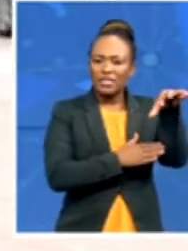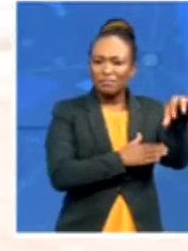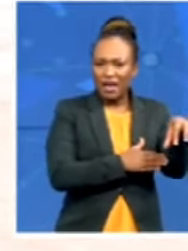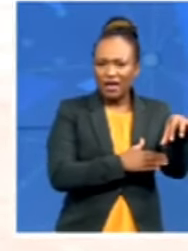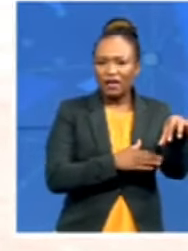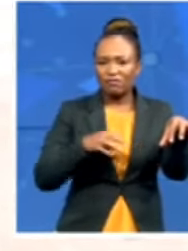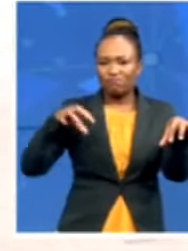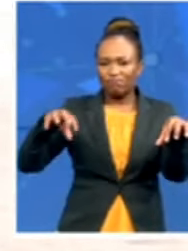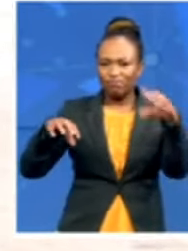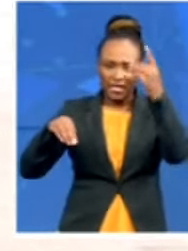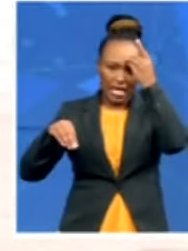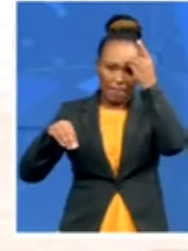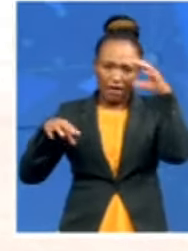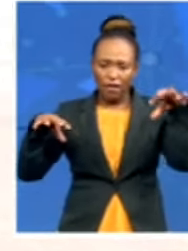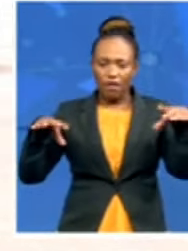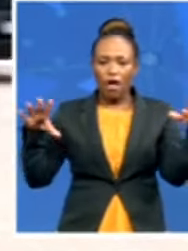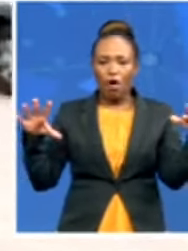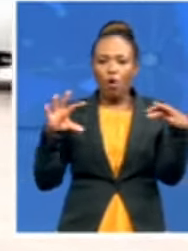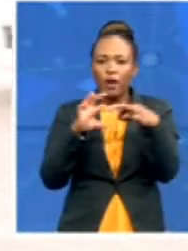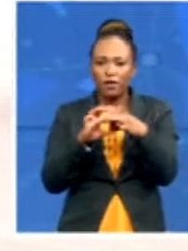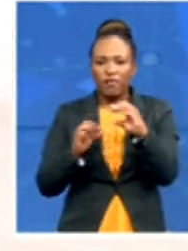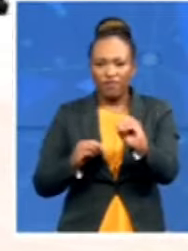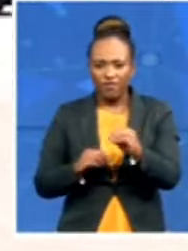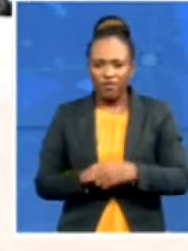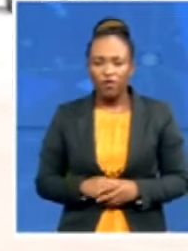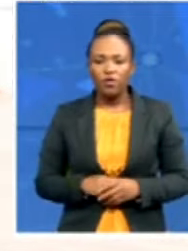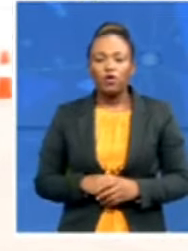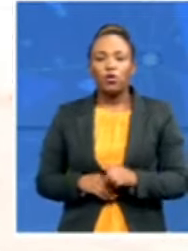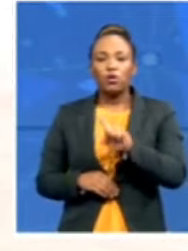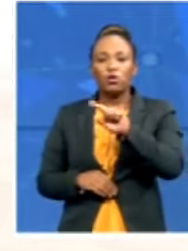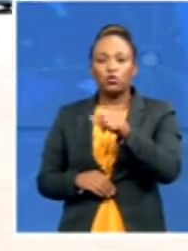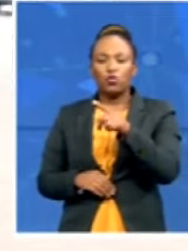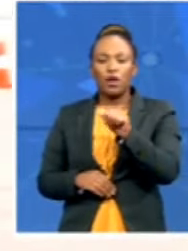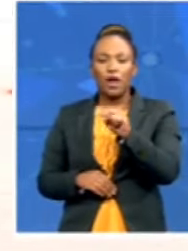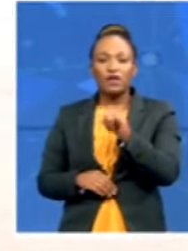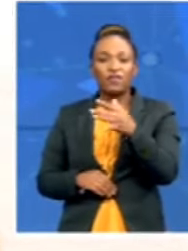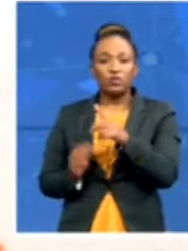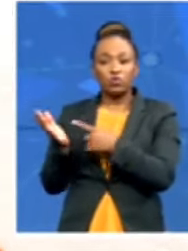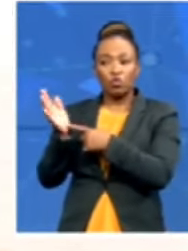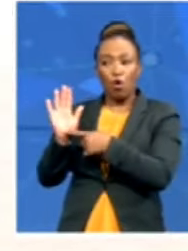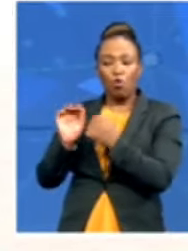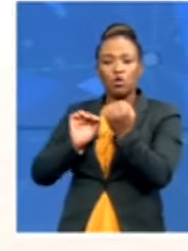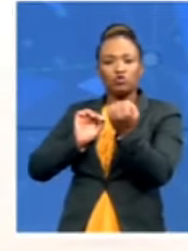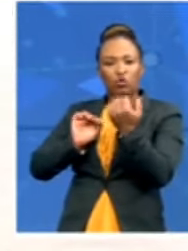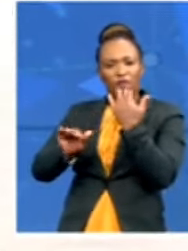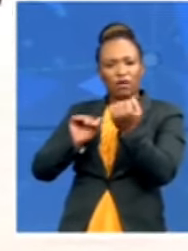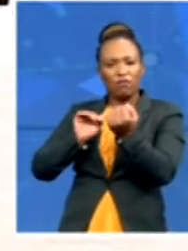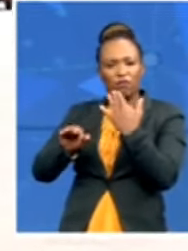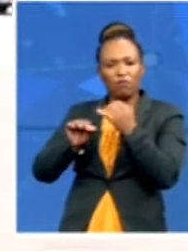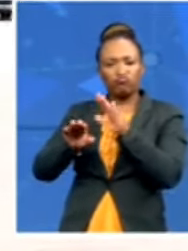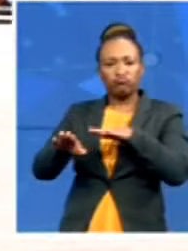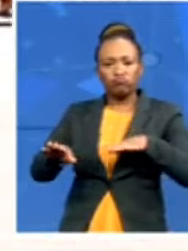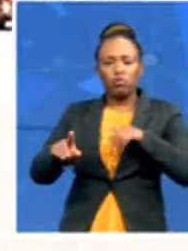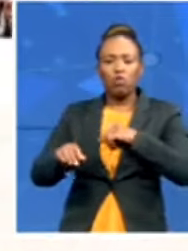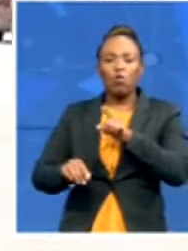Thulani Ngobe is showing you the traffic volumes, we are told that it has swelled. More than 1,400 vehicles are passing